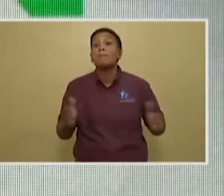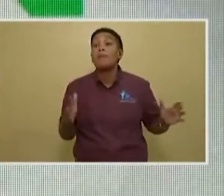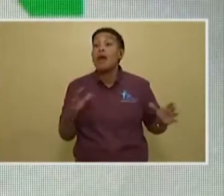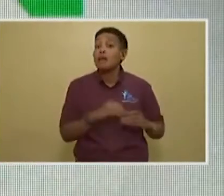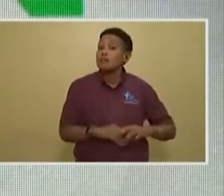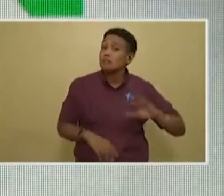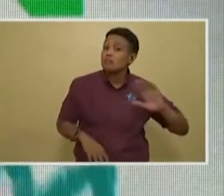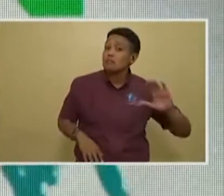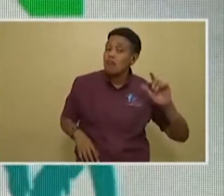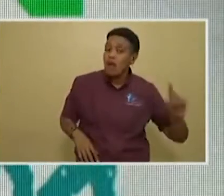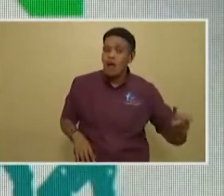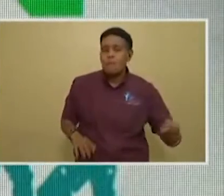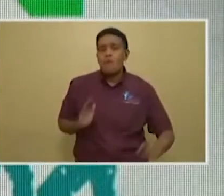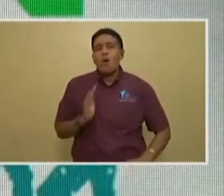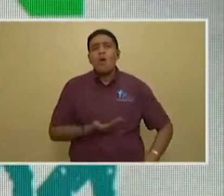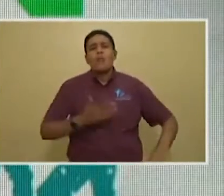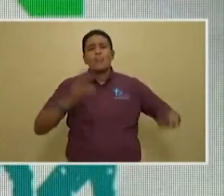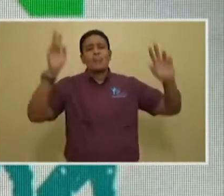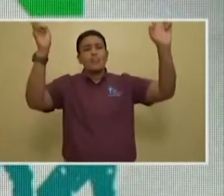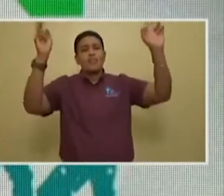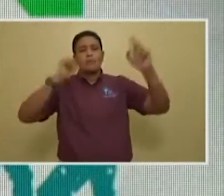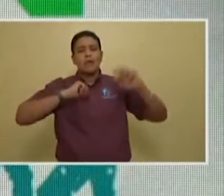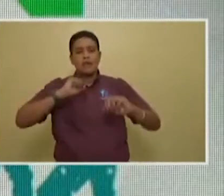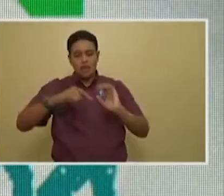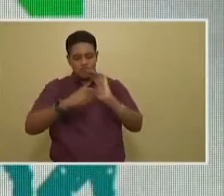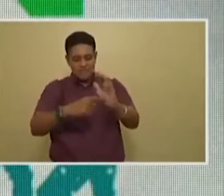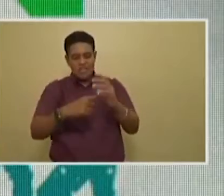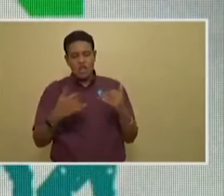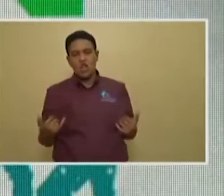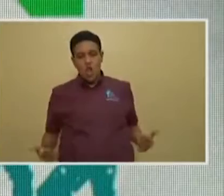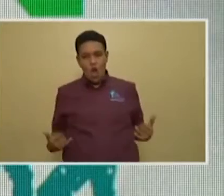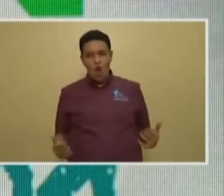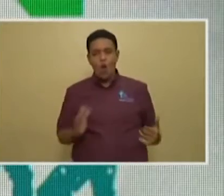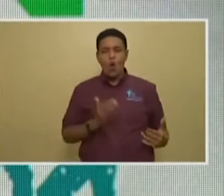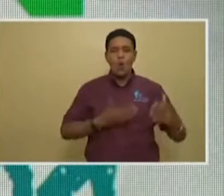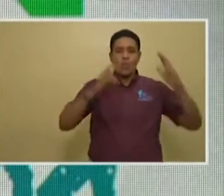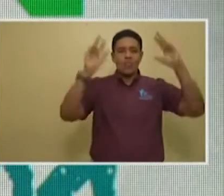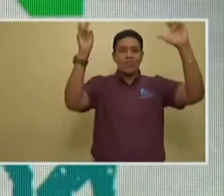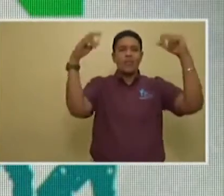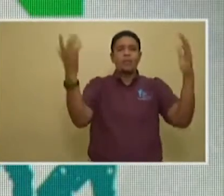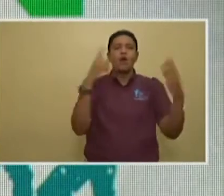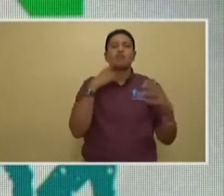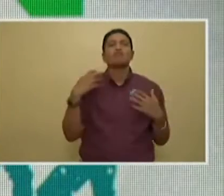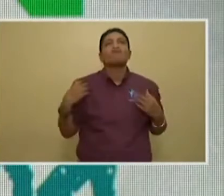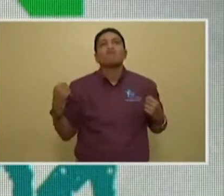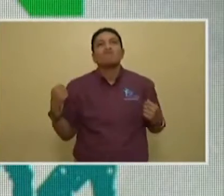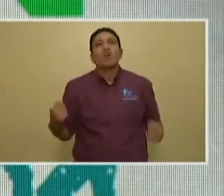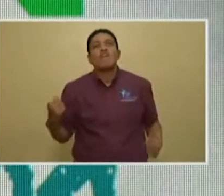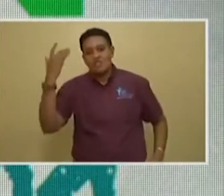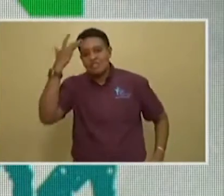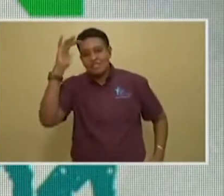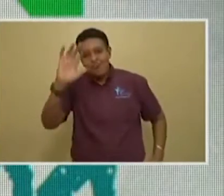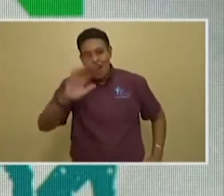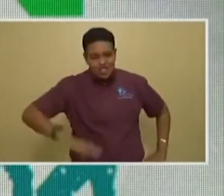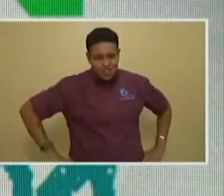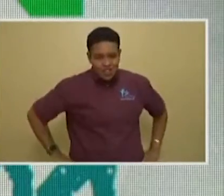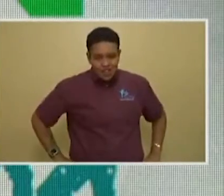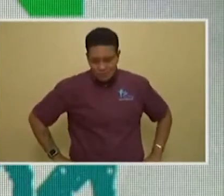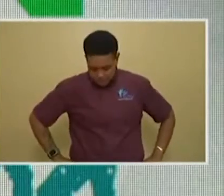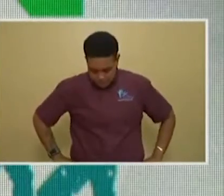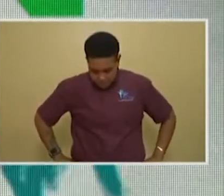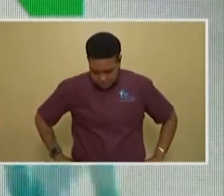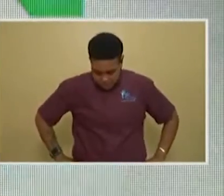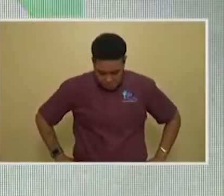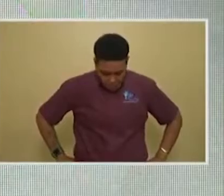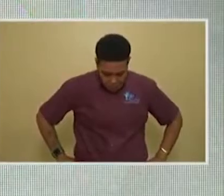are. Our theme, and I can reveal that now, our theme will be Recovering Smarter. And